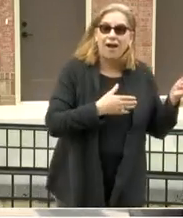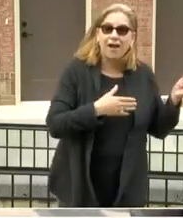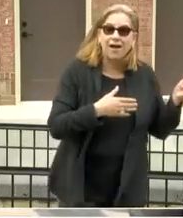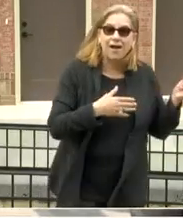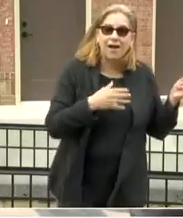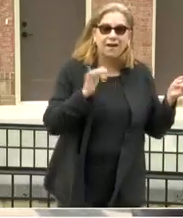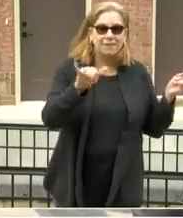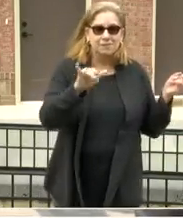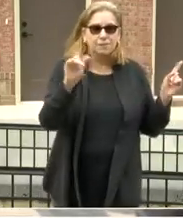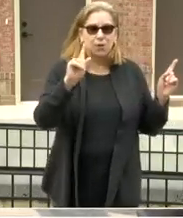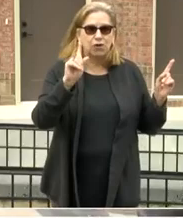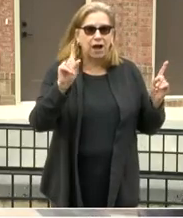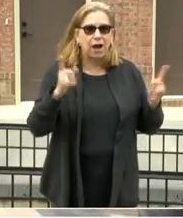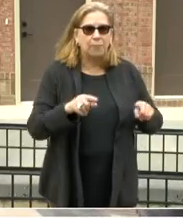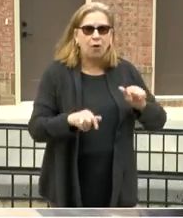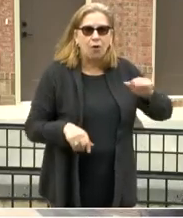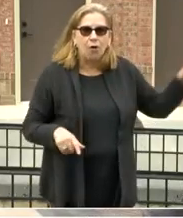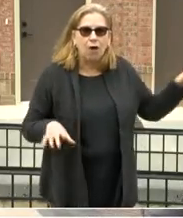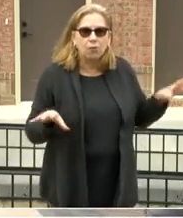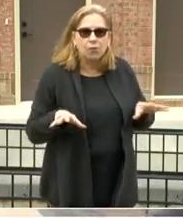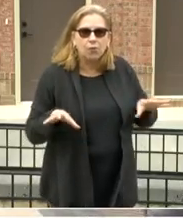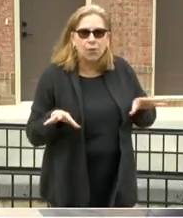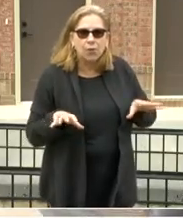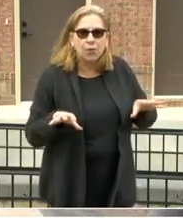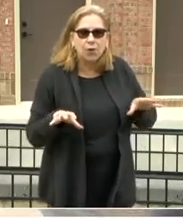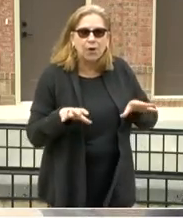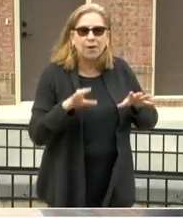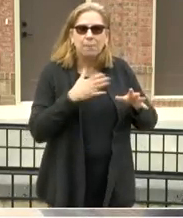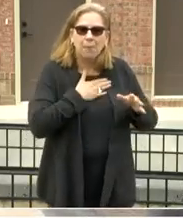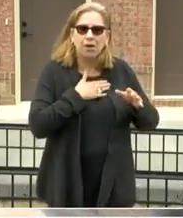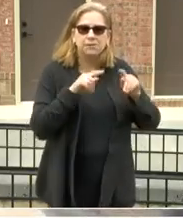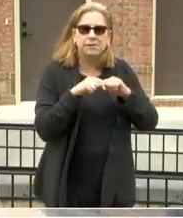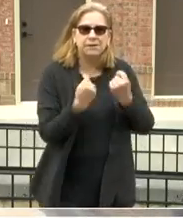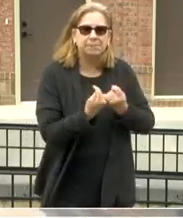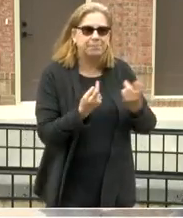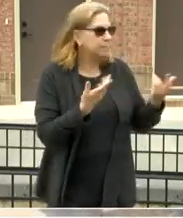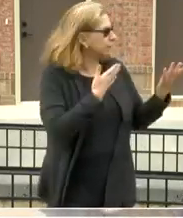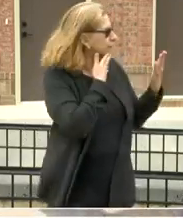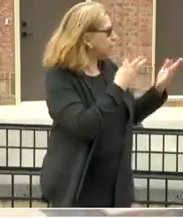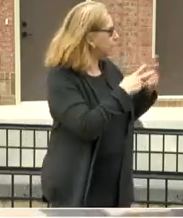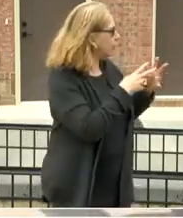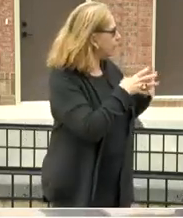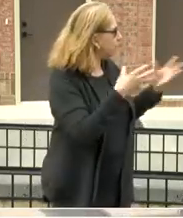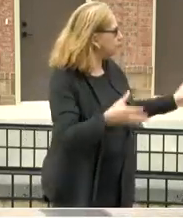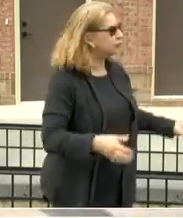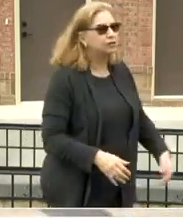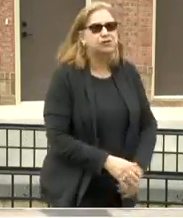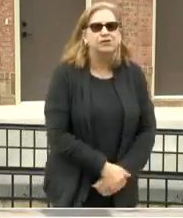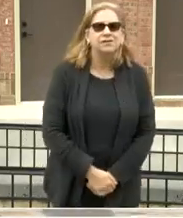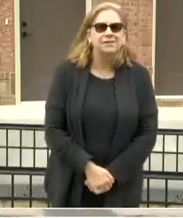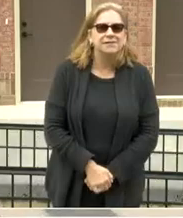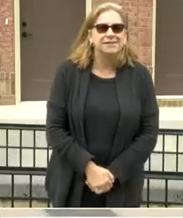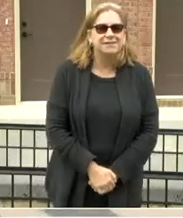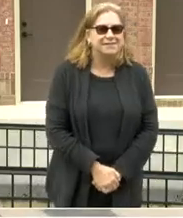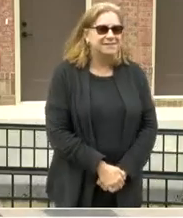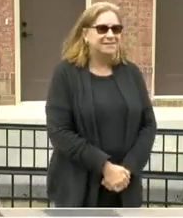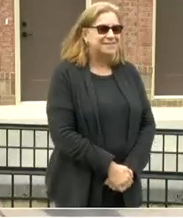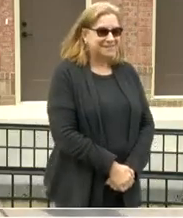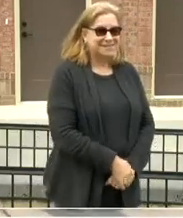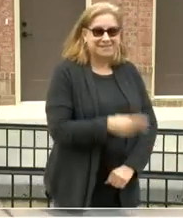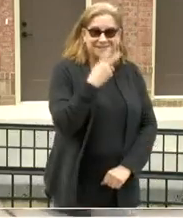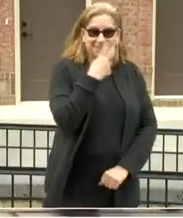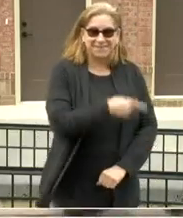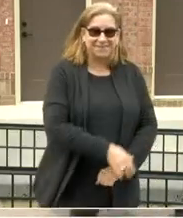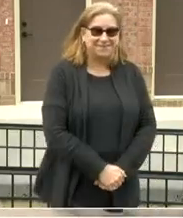here, okay? This is our team. Thank you very much. All right. You see those smiles? Because that's what happens when you're building homes